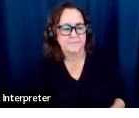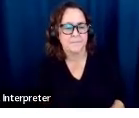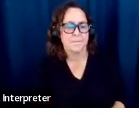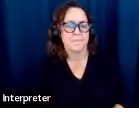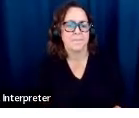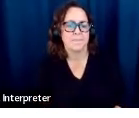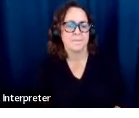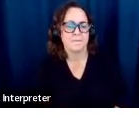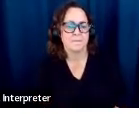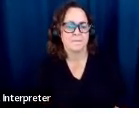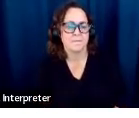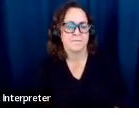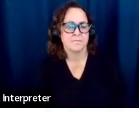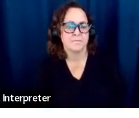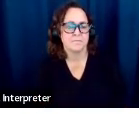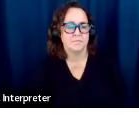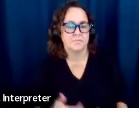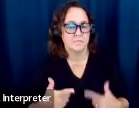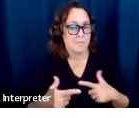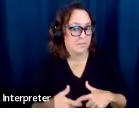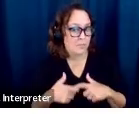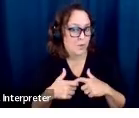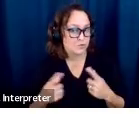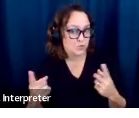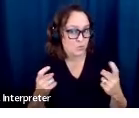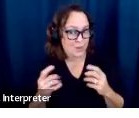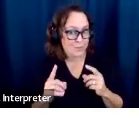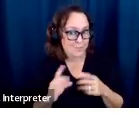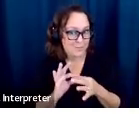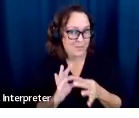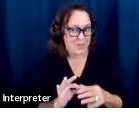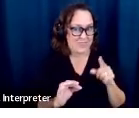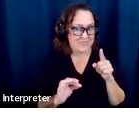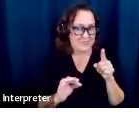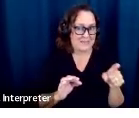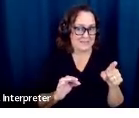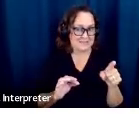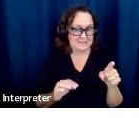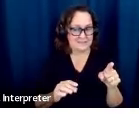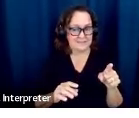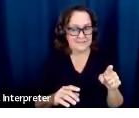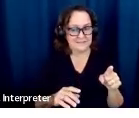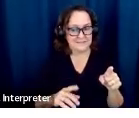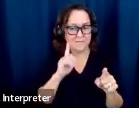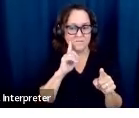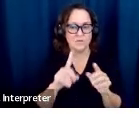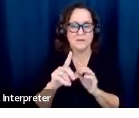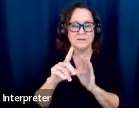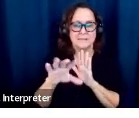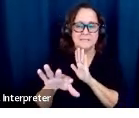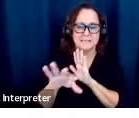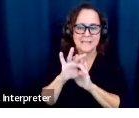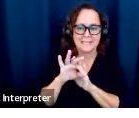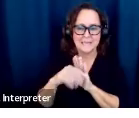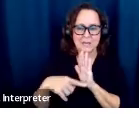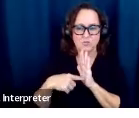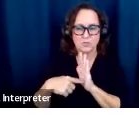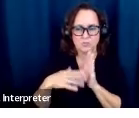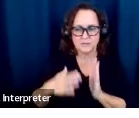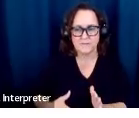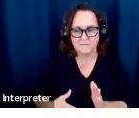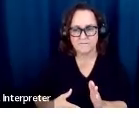will pause here as well to see if there are any other questions about this topic of designated representatives that I can answer right now.